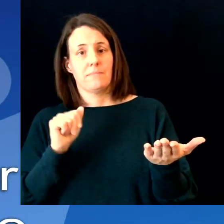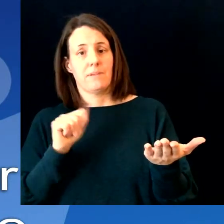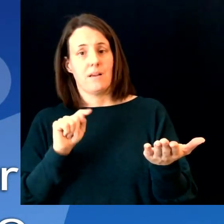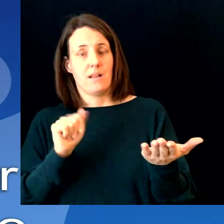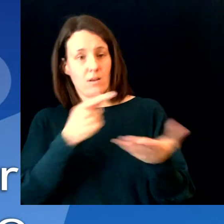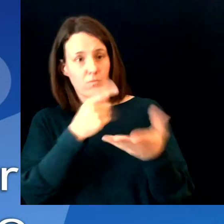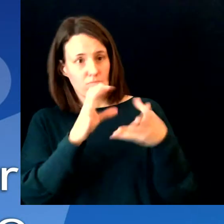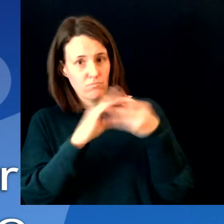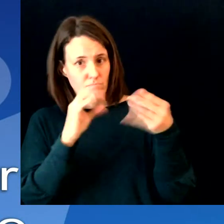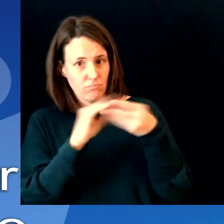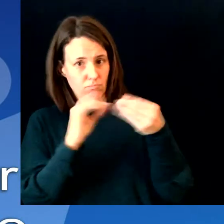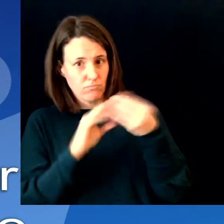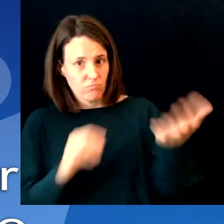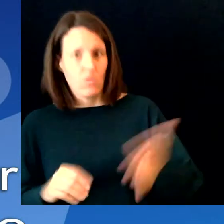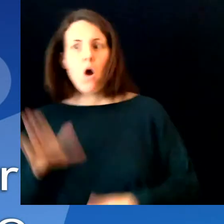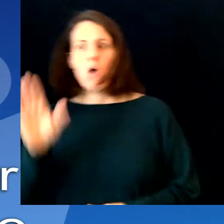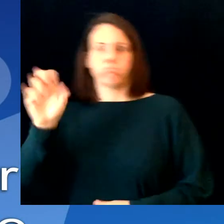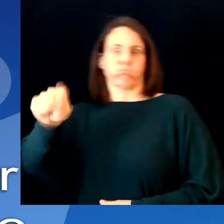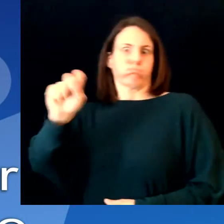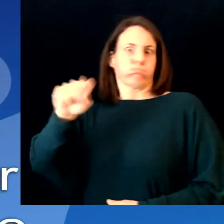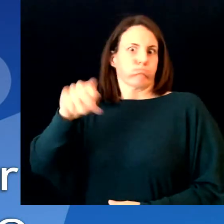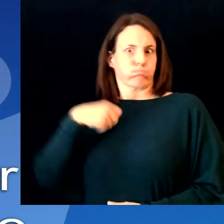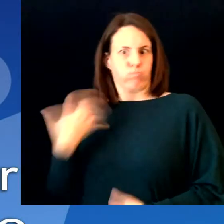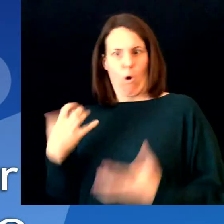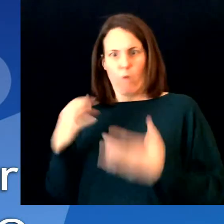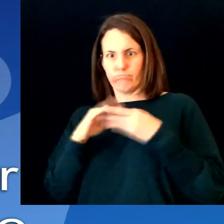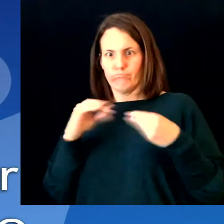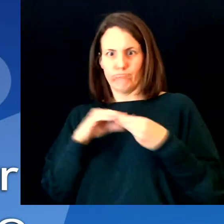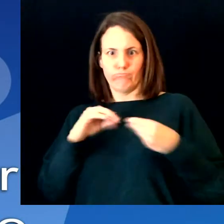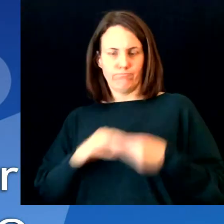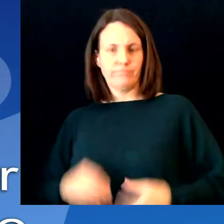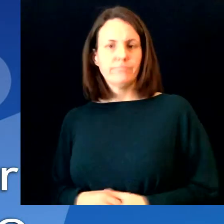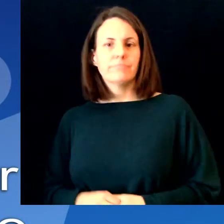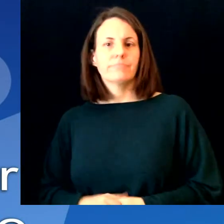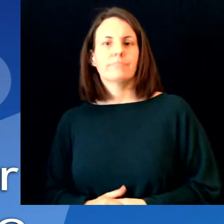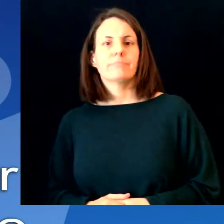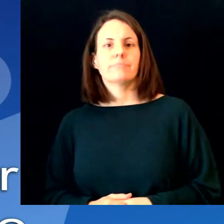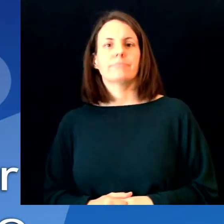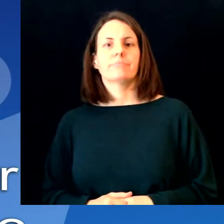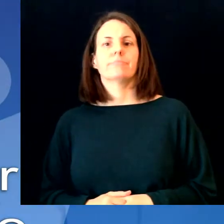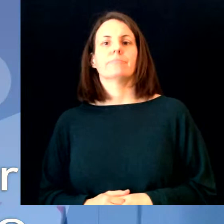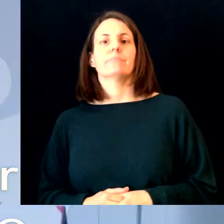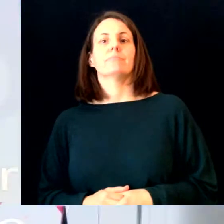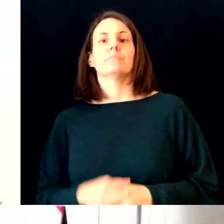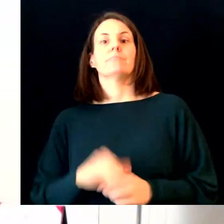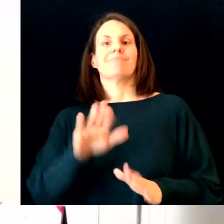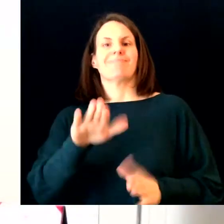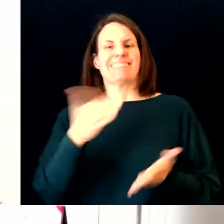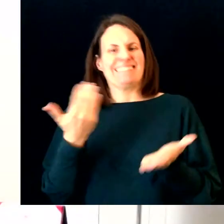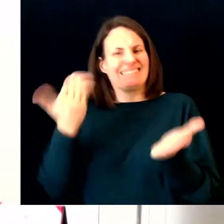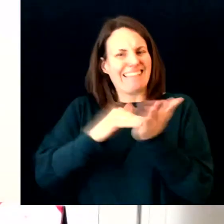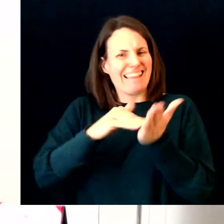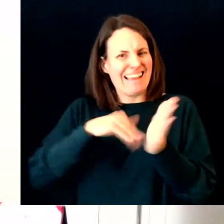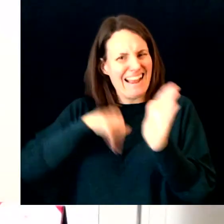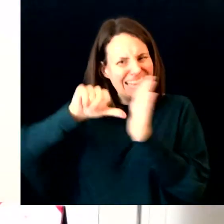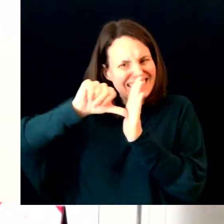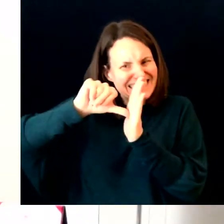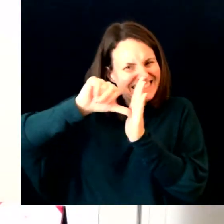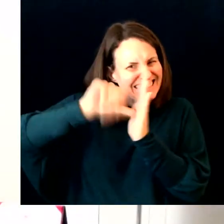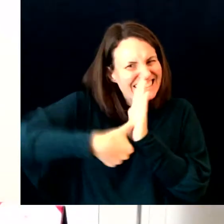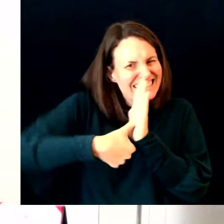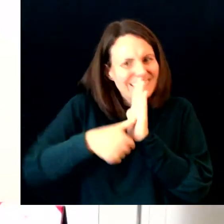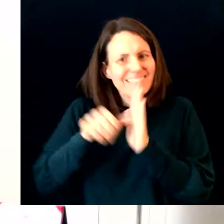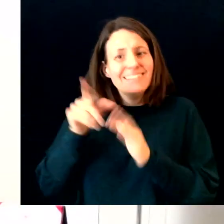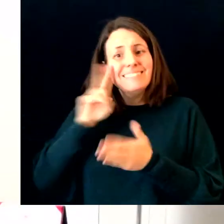course, go ahead. Okay, all right, just echoing what Secretary Timberlake was saying, one thing that is so important to note about this new